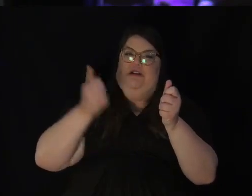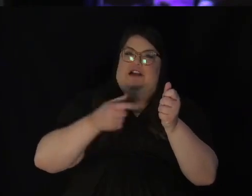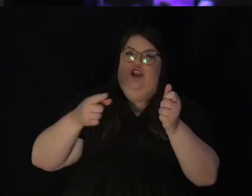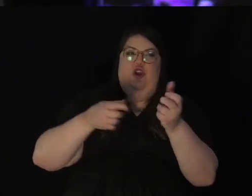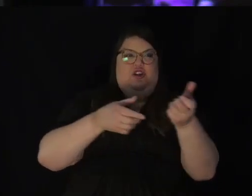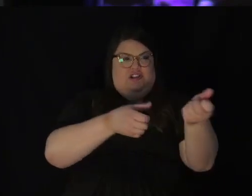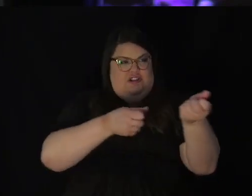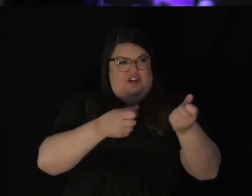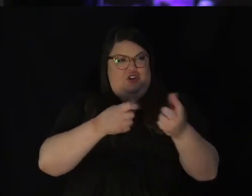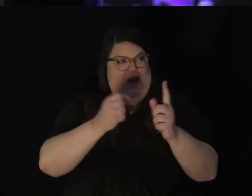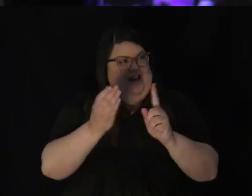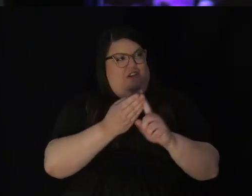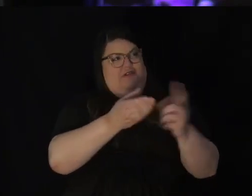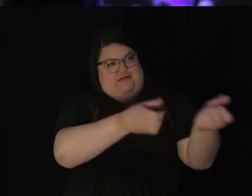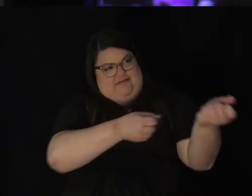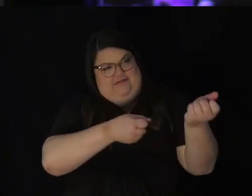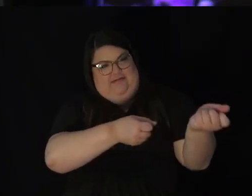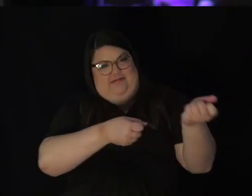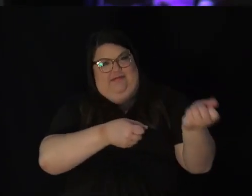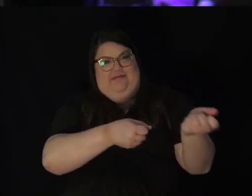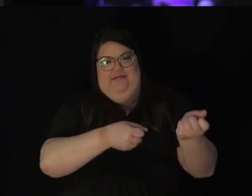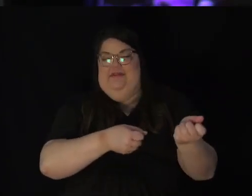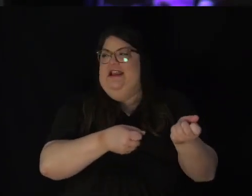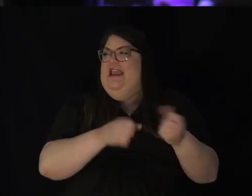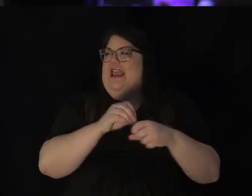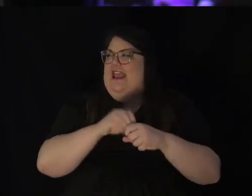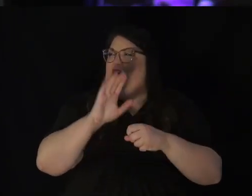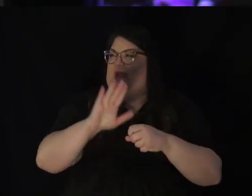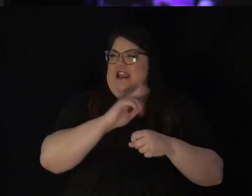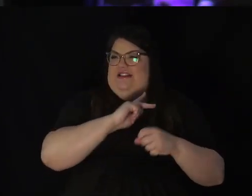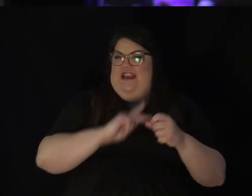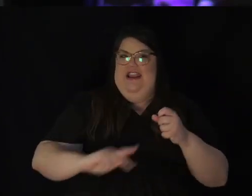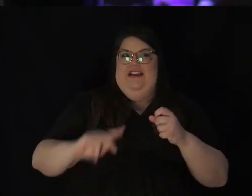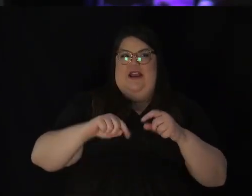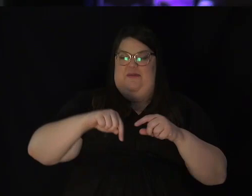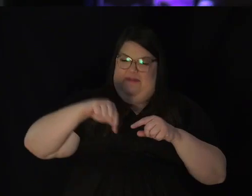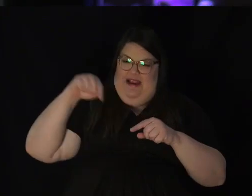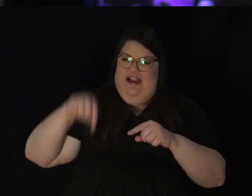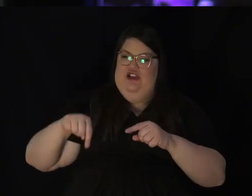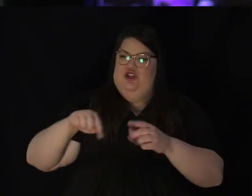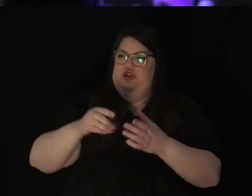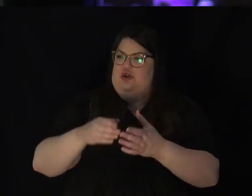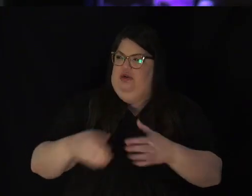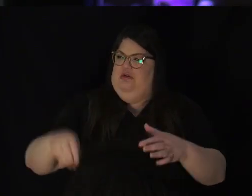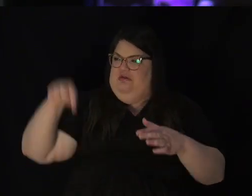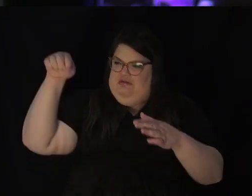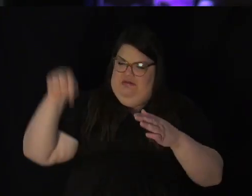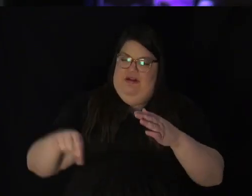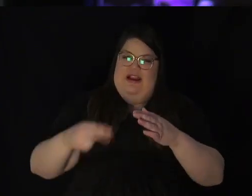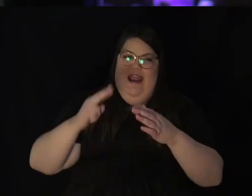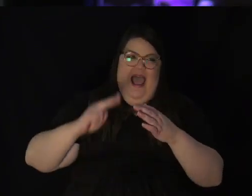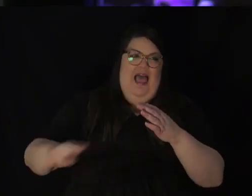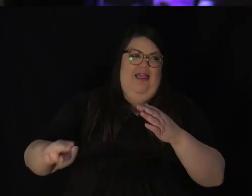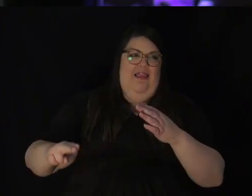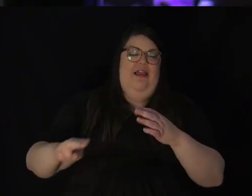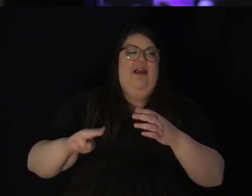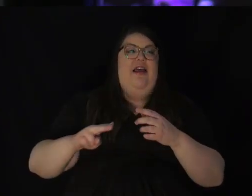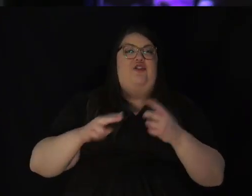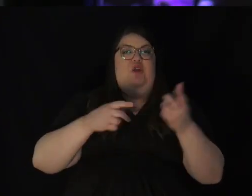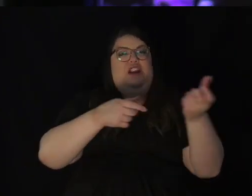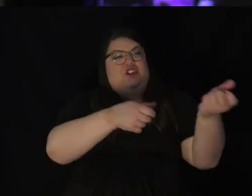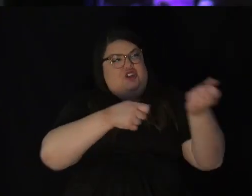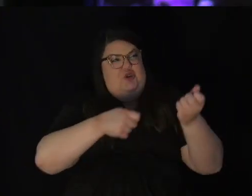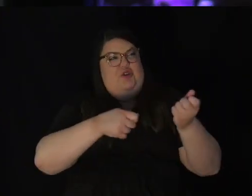drag you into his kingdom, into the pit of hell, trying to drag your already saved